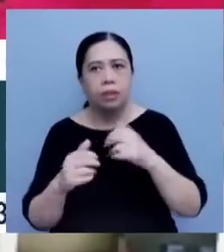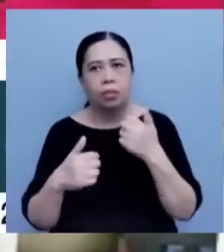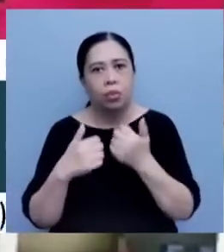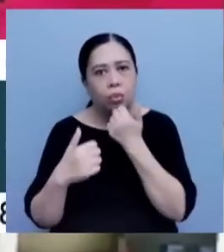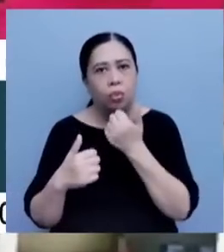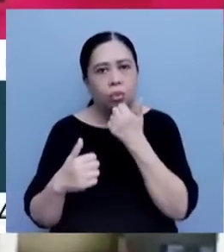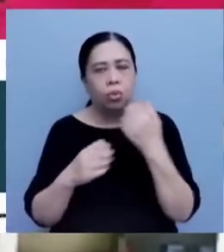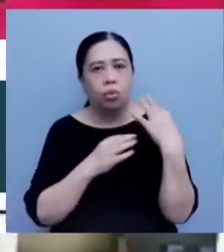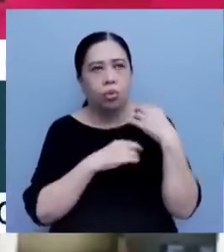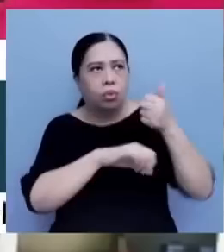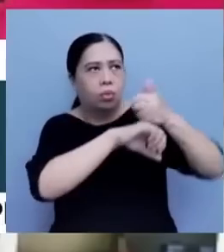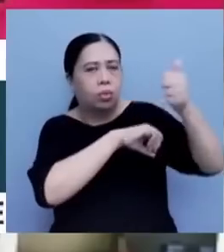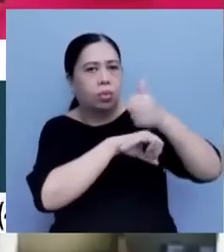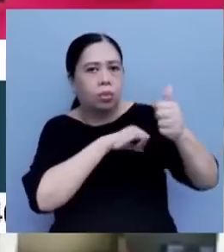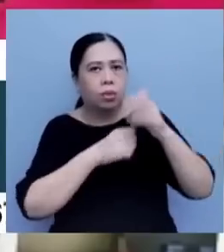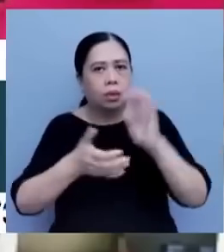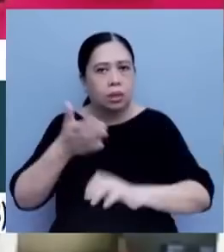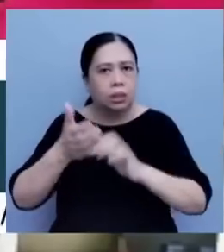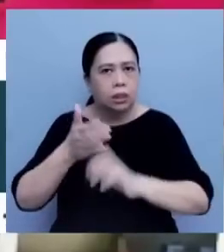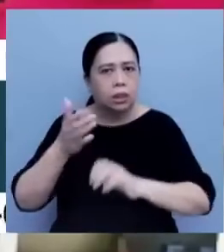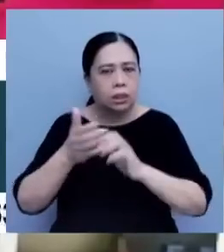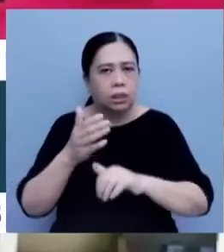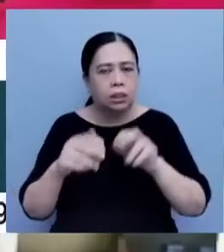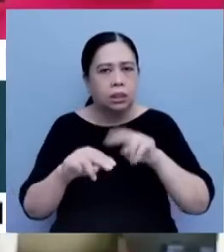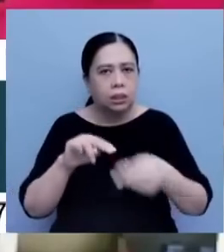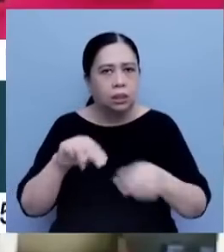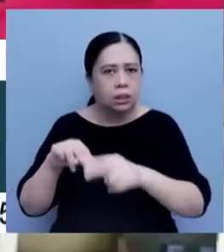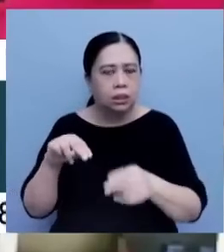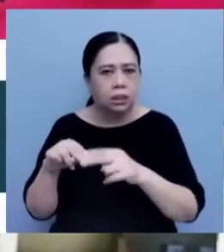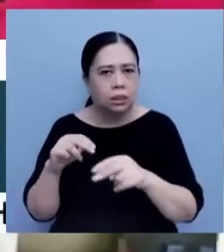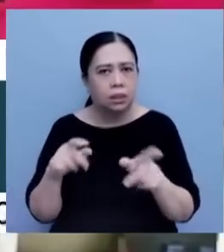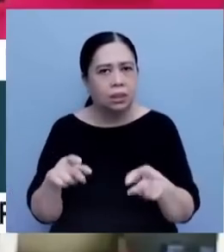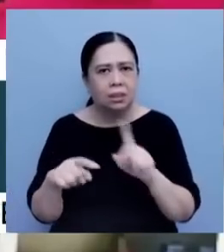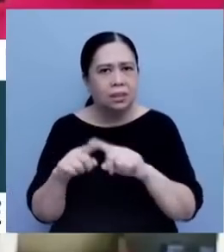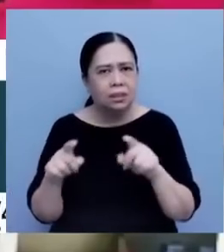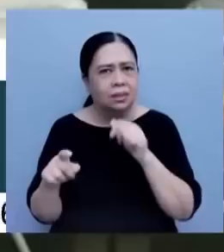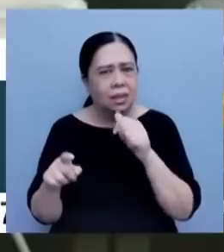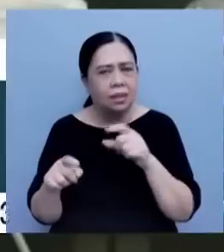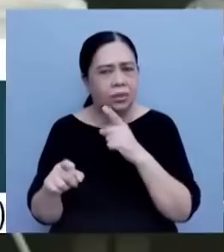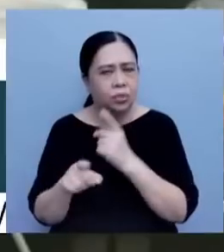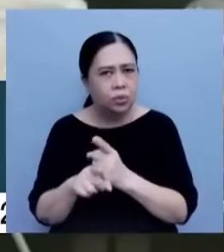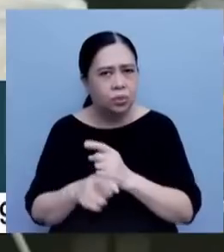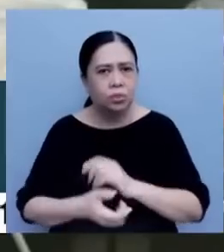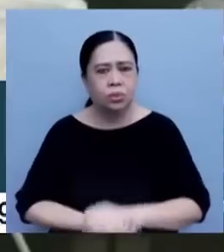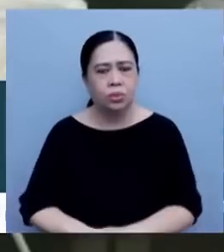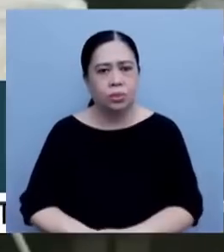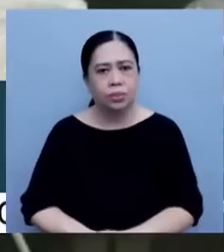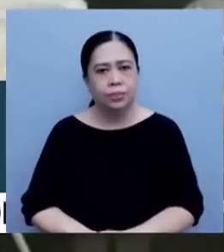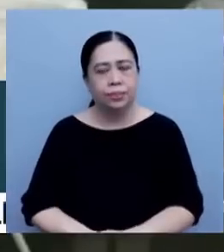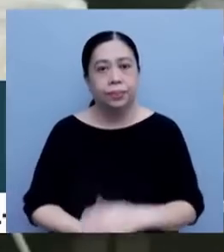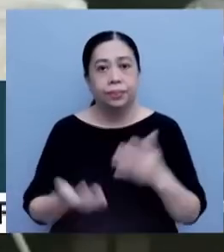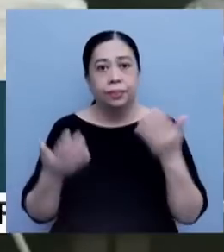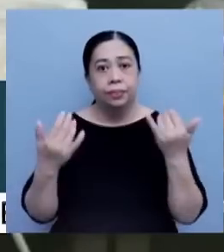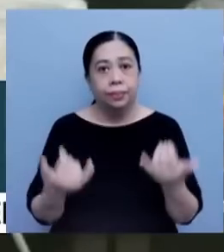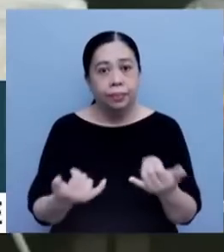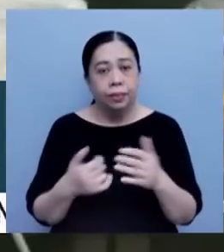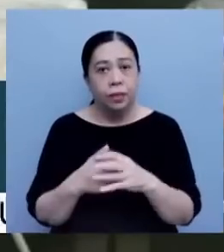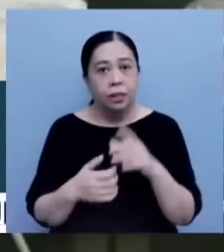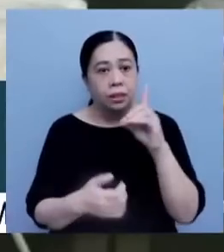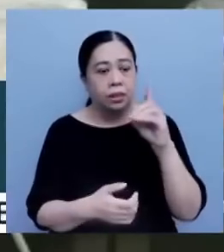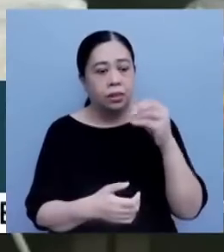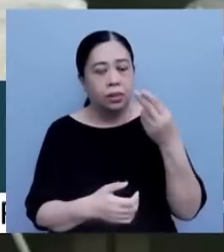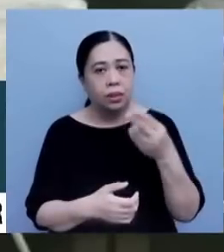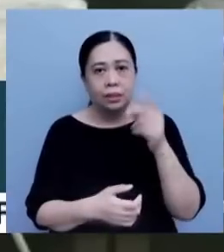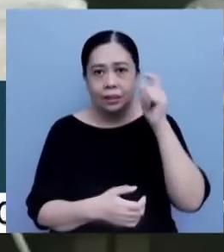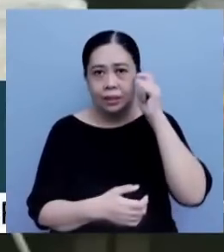kalusugan ay tinapyasan and making the administration look back where in fact it is not true. In the meantime, Health Secretary Ted